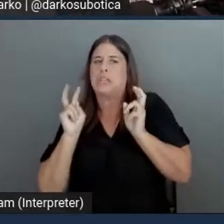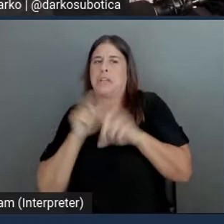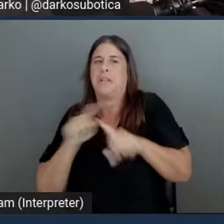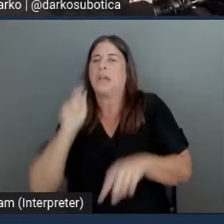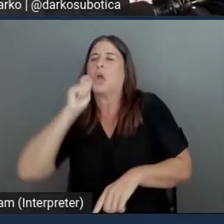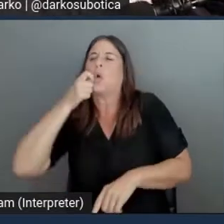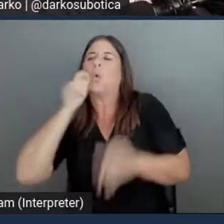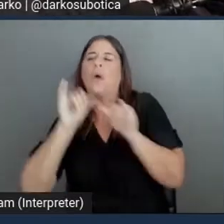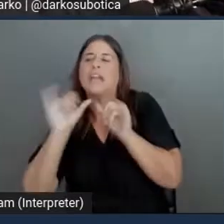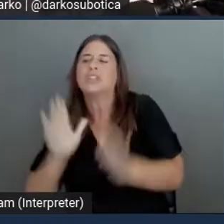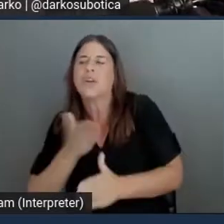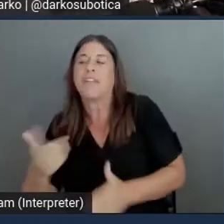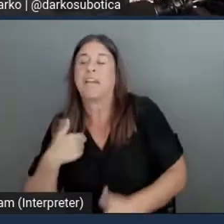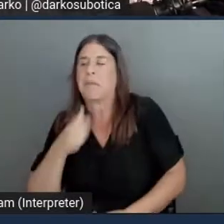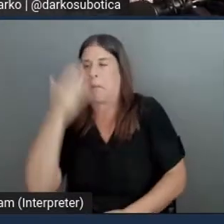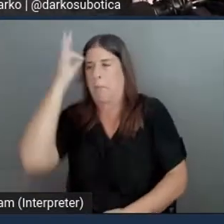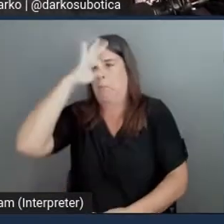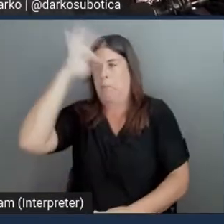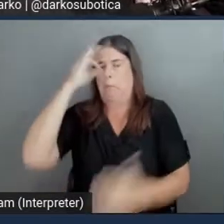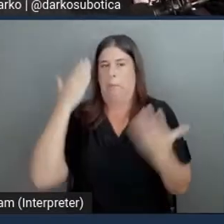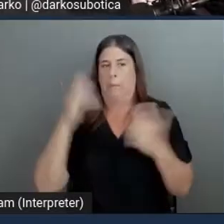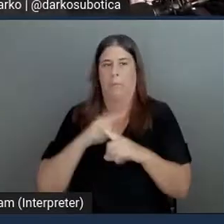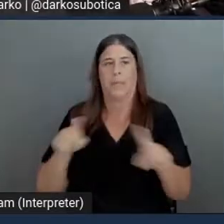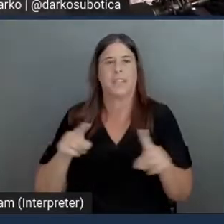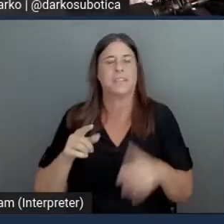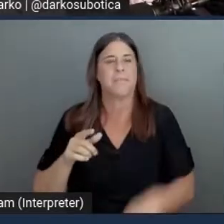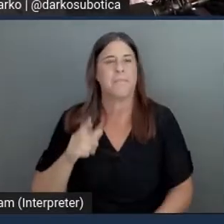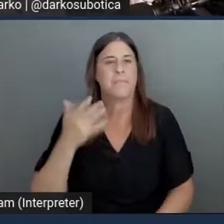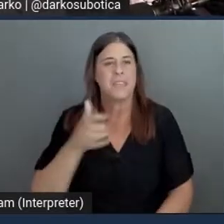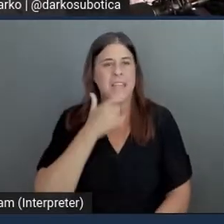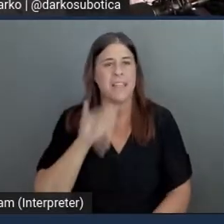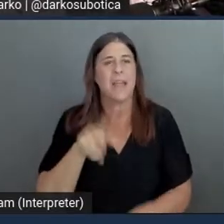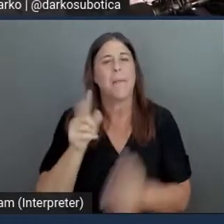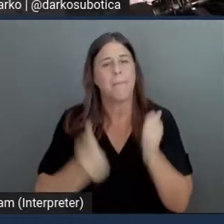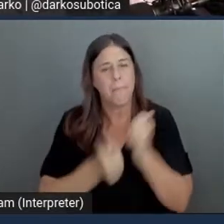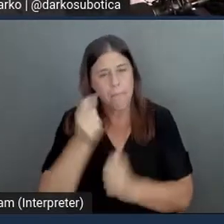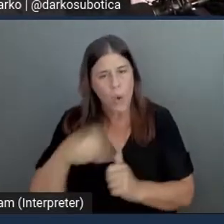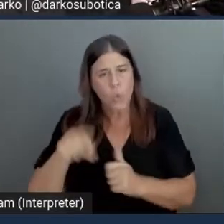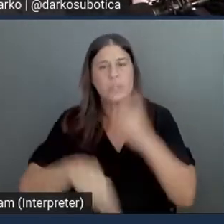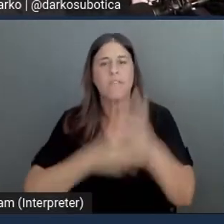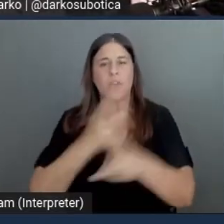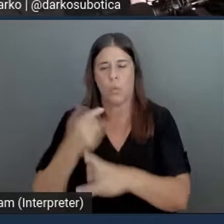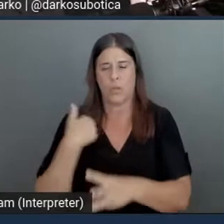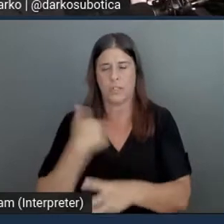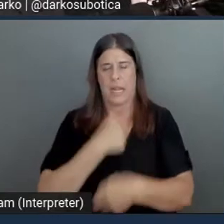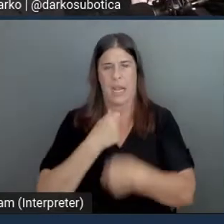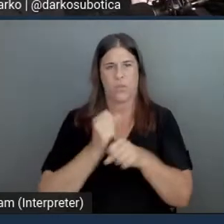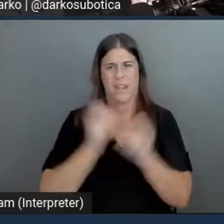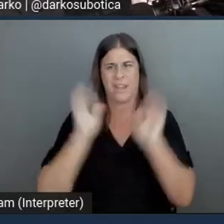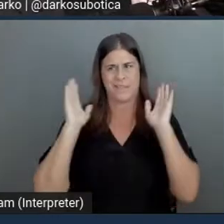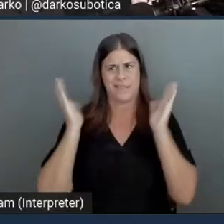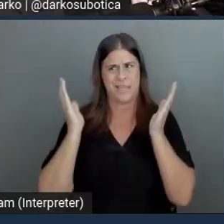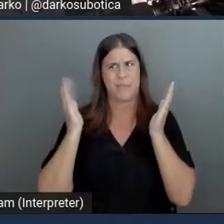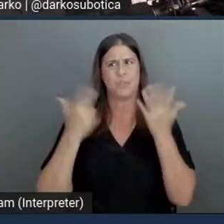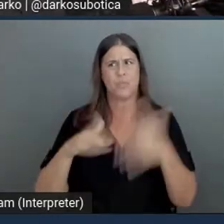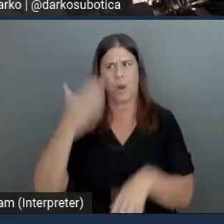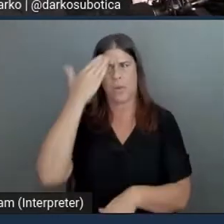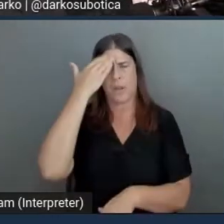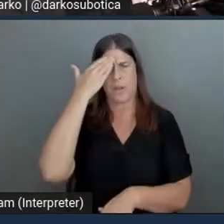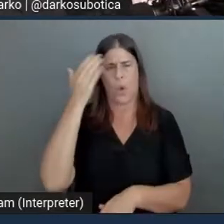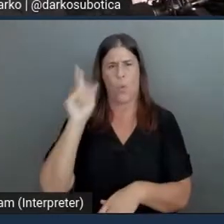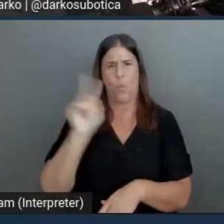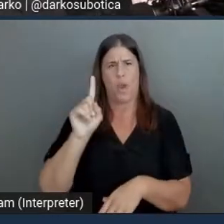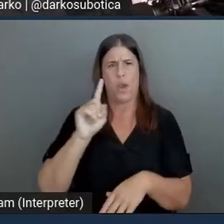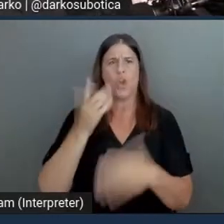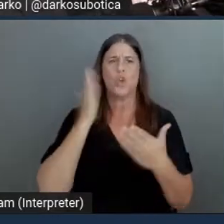stuff that I'm not familiar with. That said, most of the worlds that I create seem to be sensible. Obviously, you're going to have one or